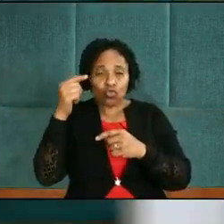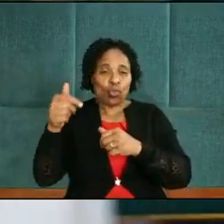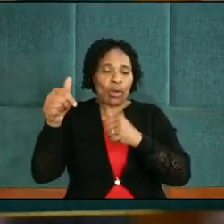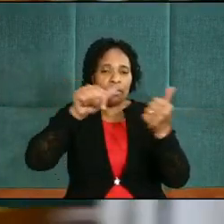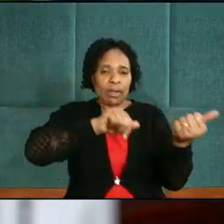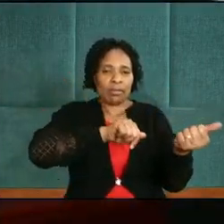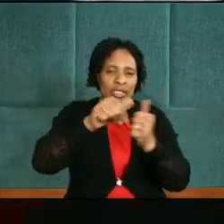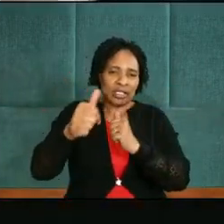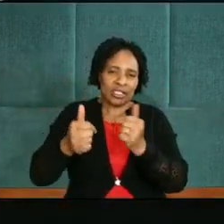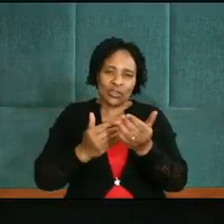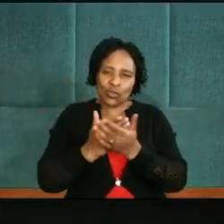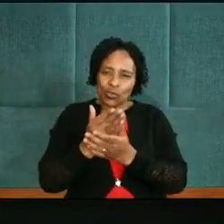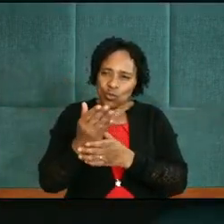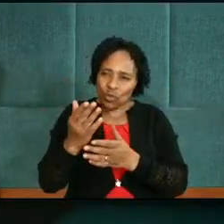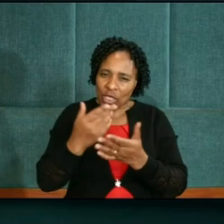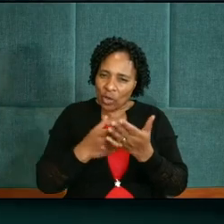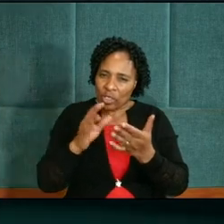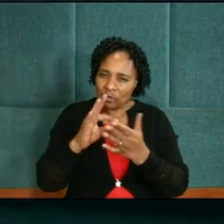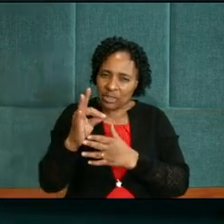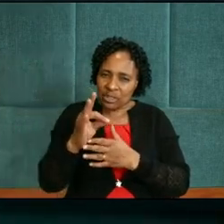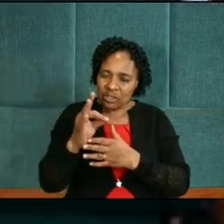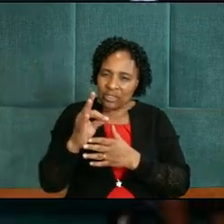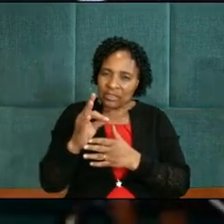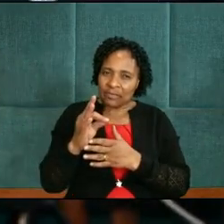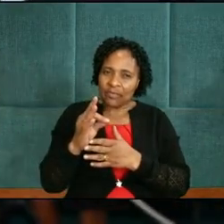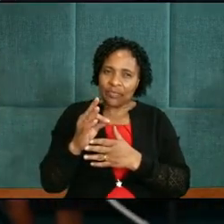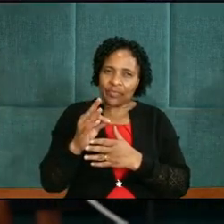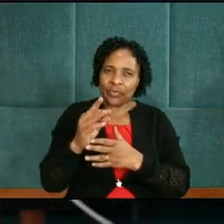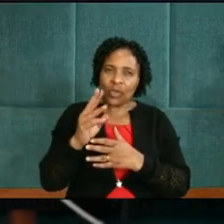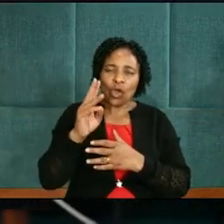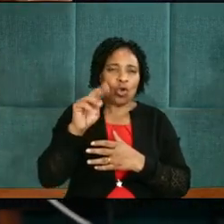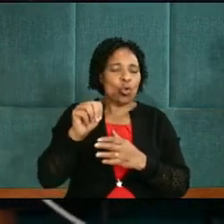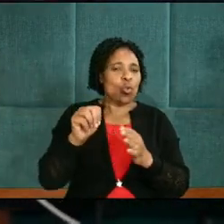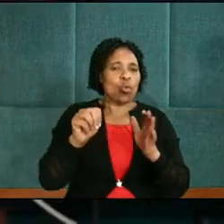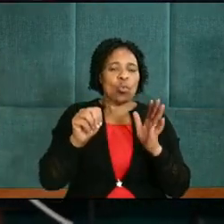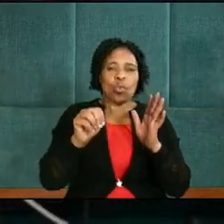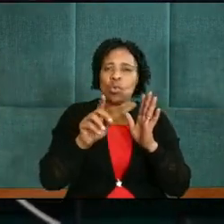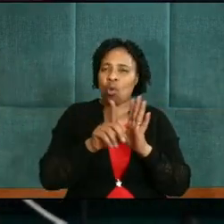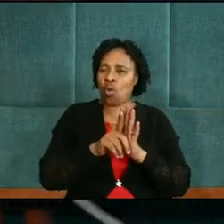little fenke preacher, no power.